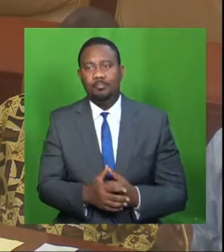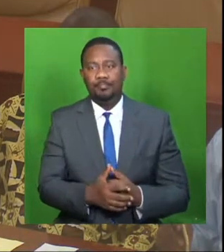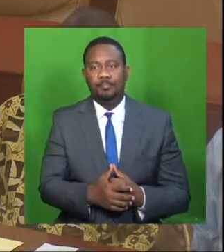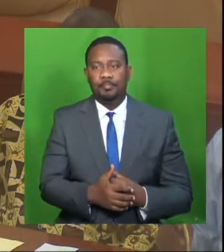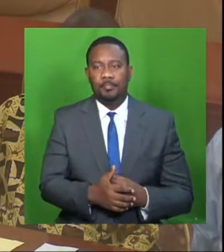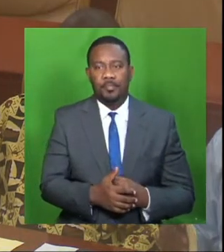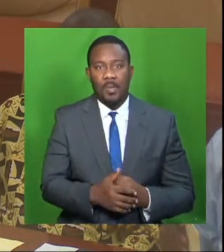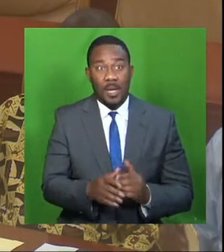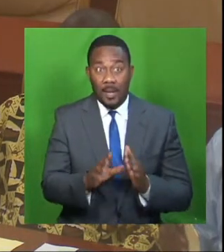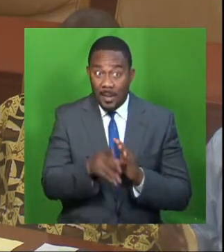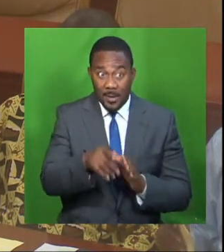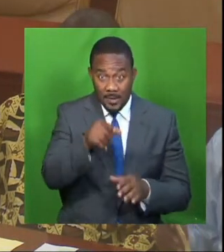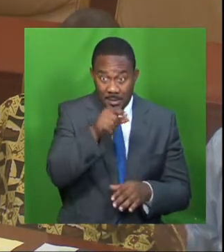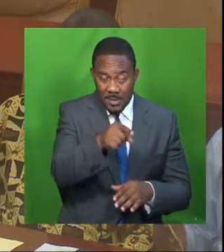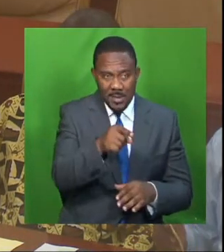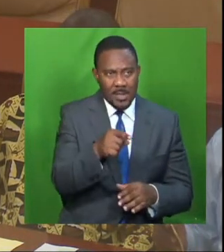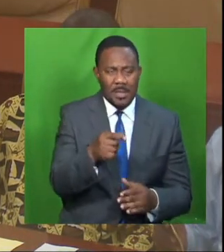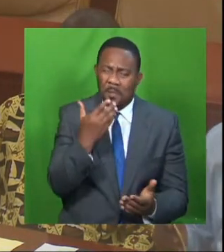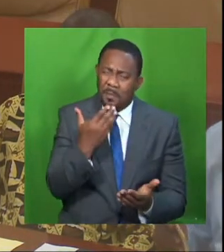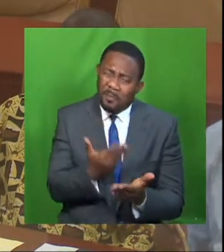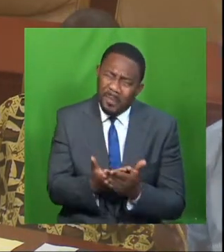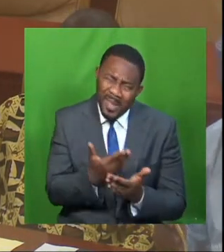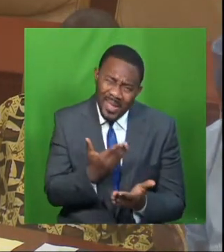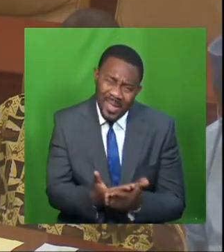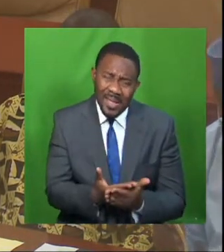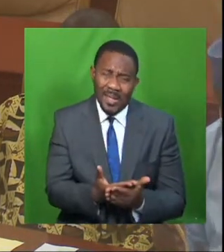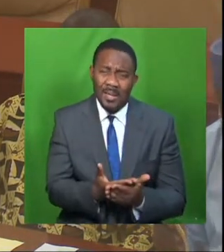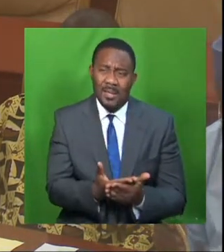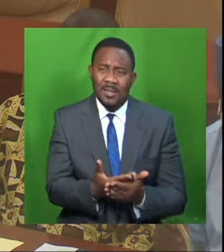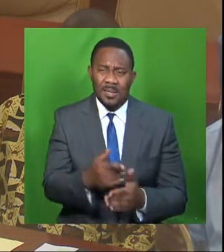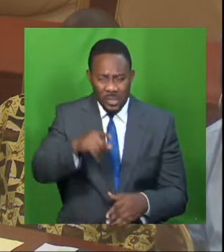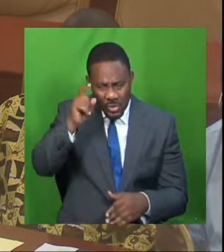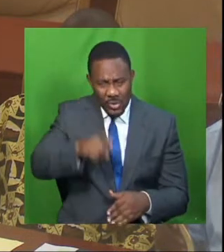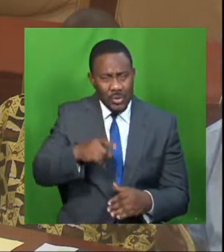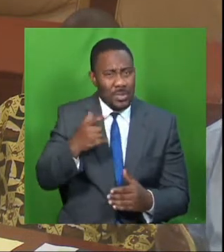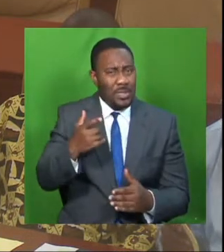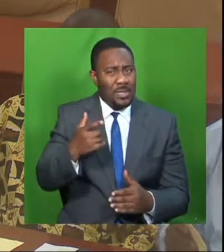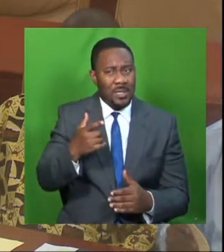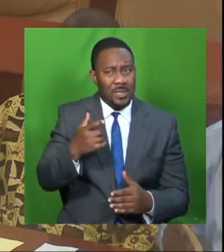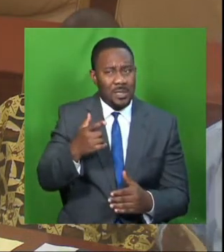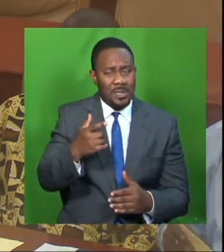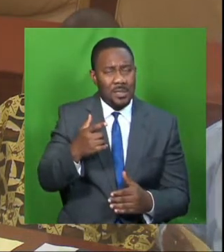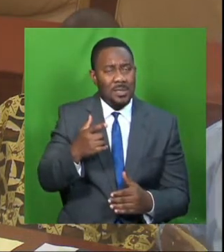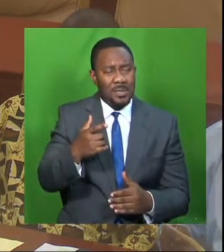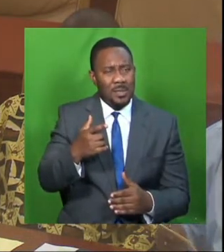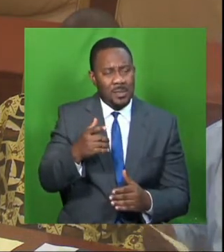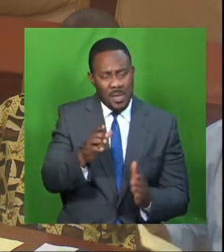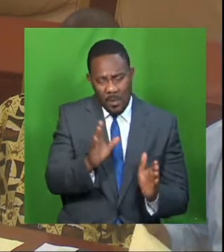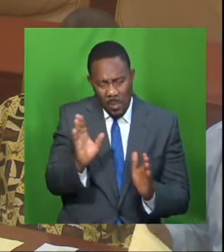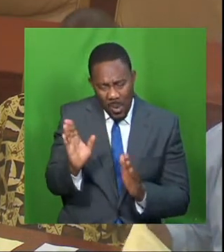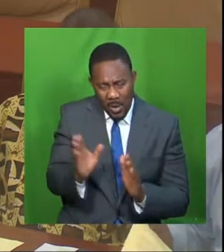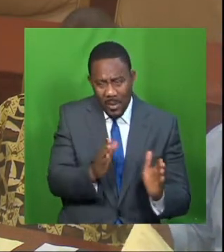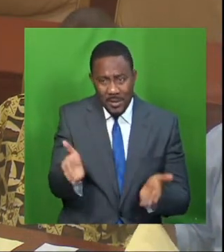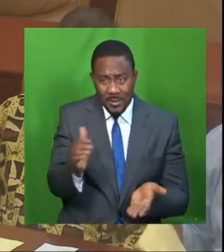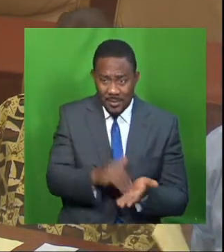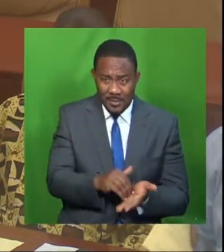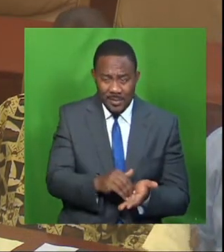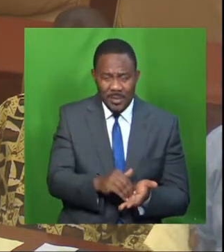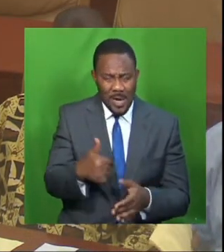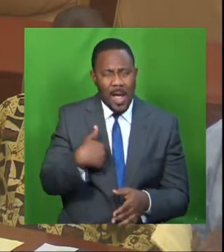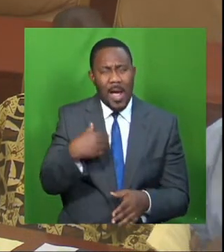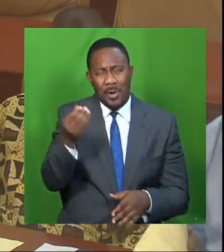the finance minister is keeping the purse somewhere. Mr. Speaker, with these few words, I want to re-emphasize your position. We